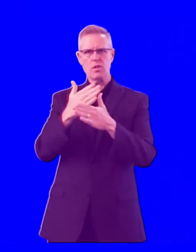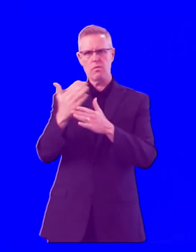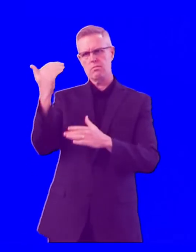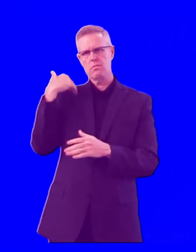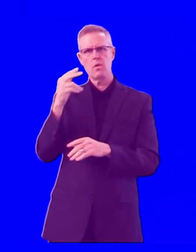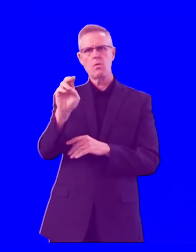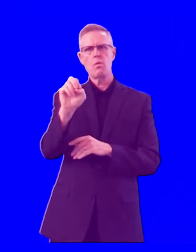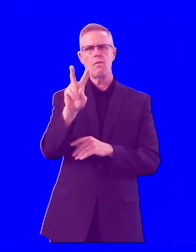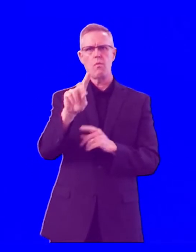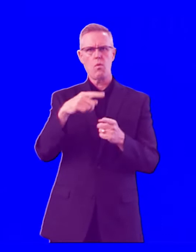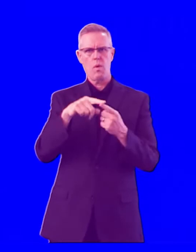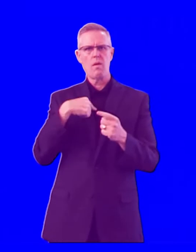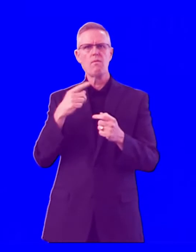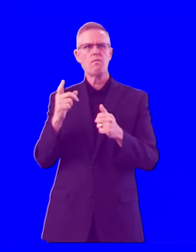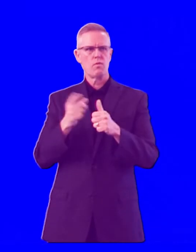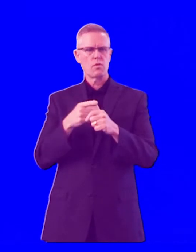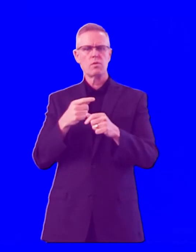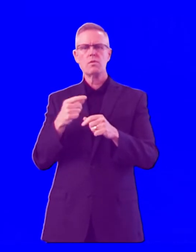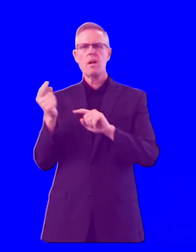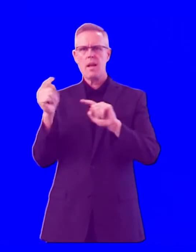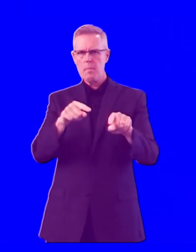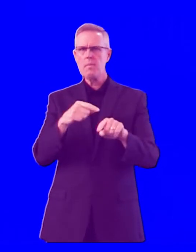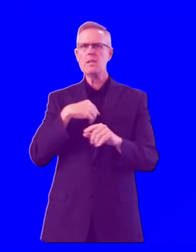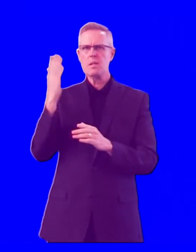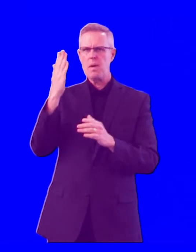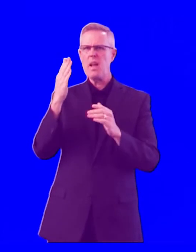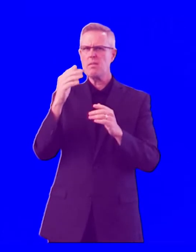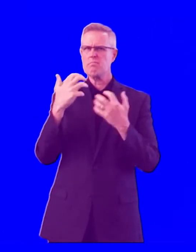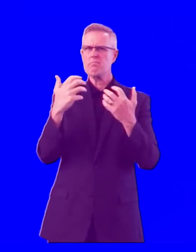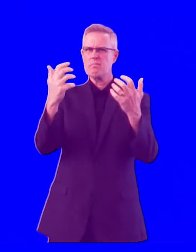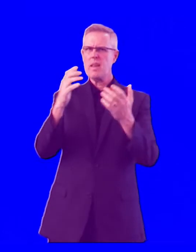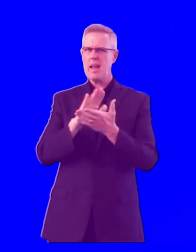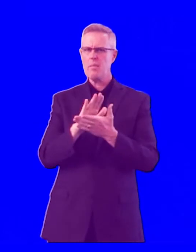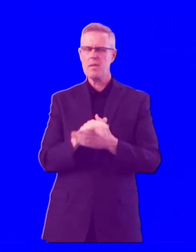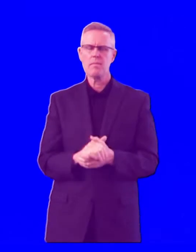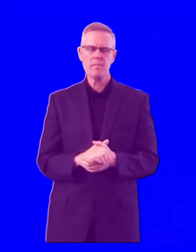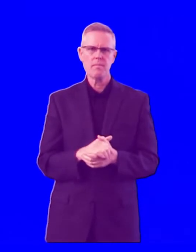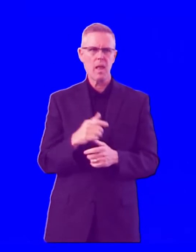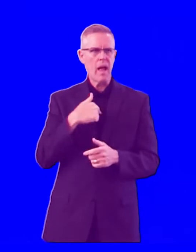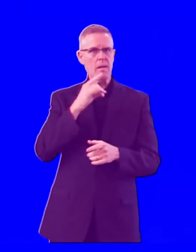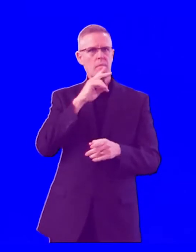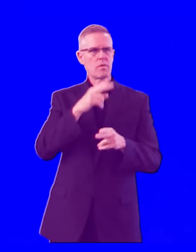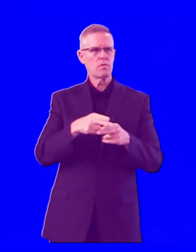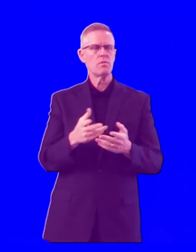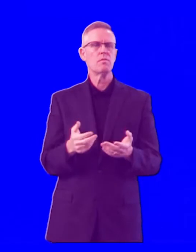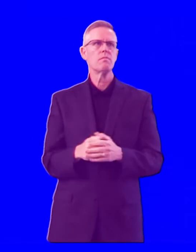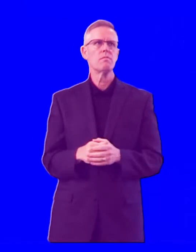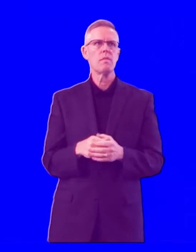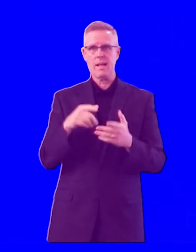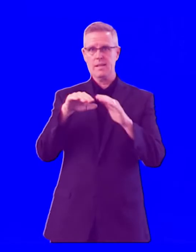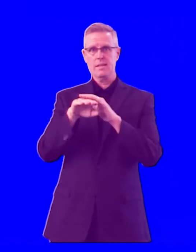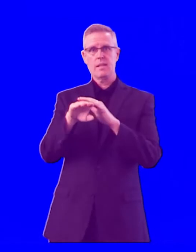in November when I first came out to speak to the Academy. And I mentioned then